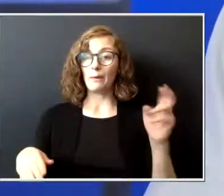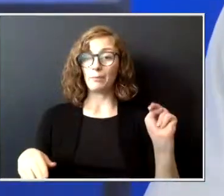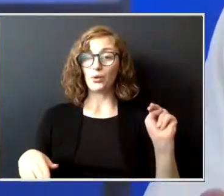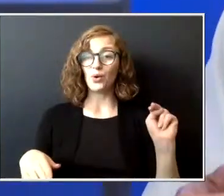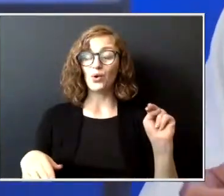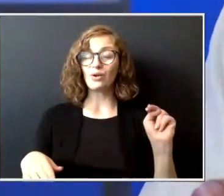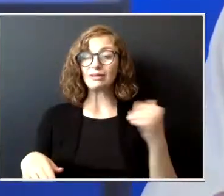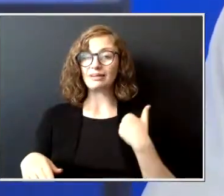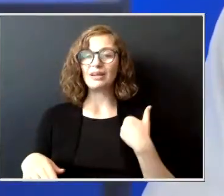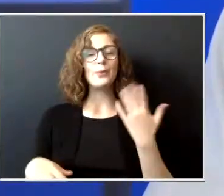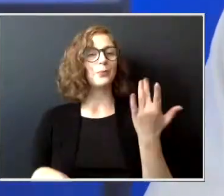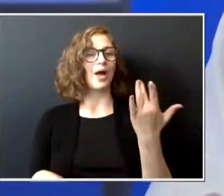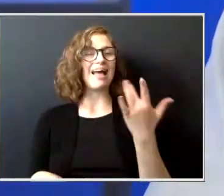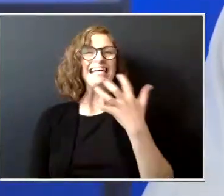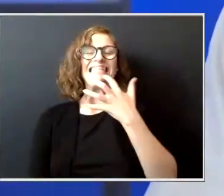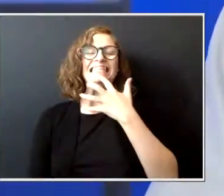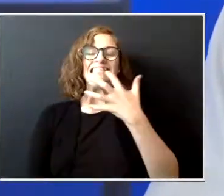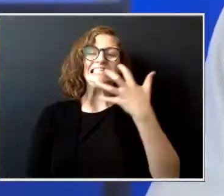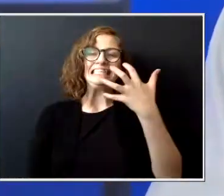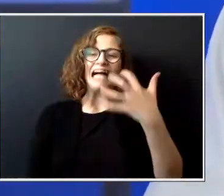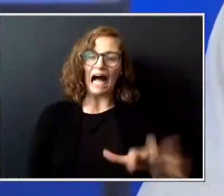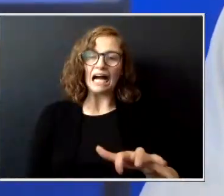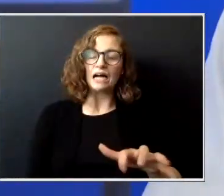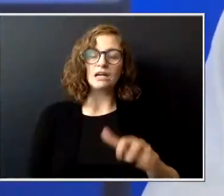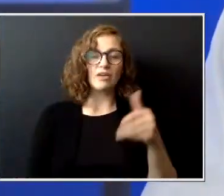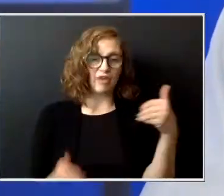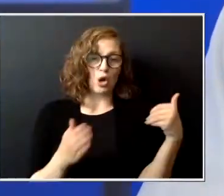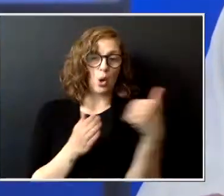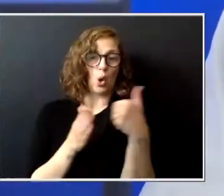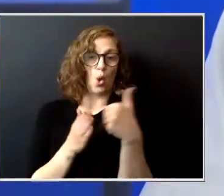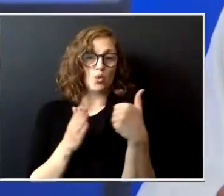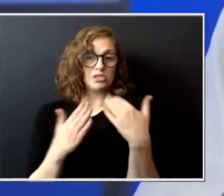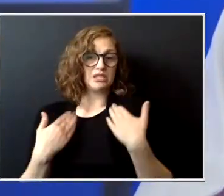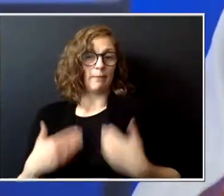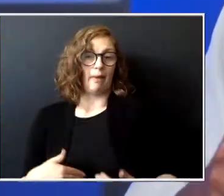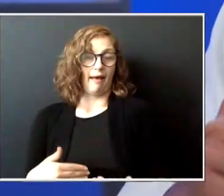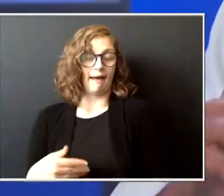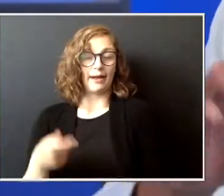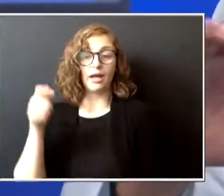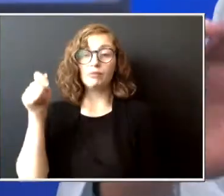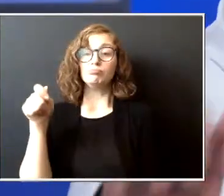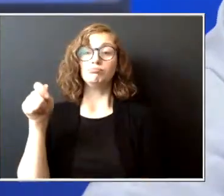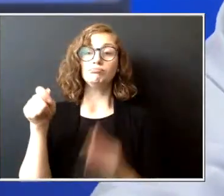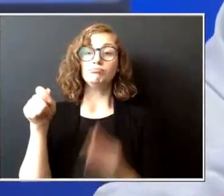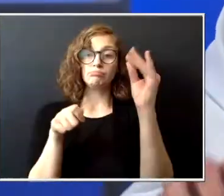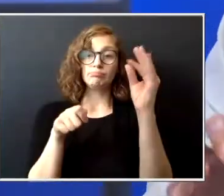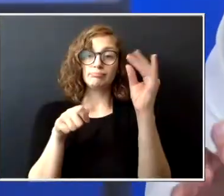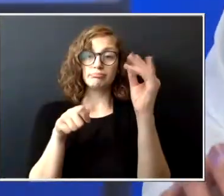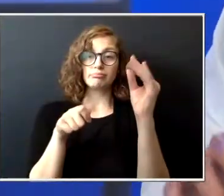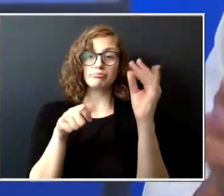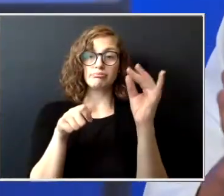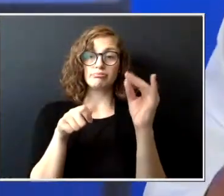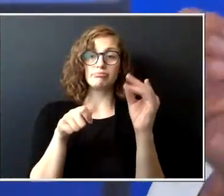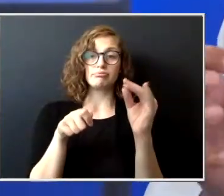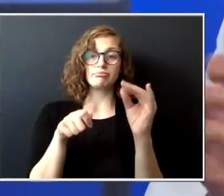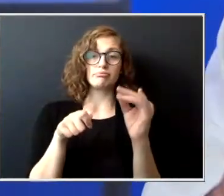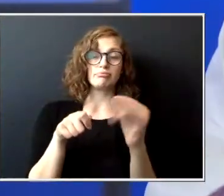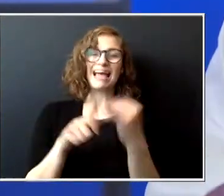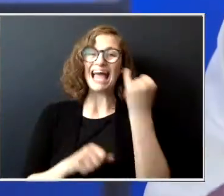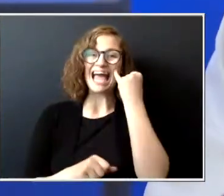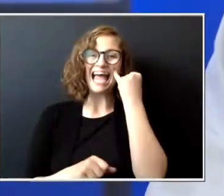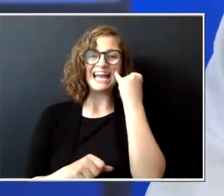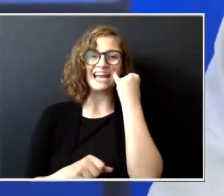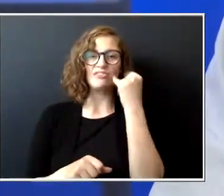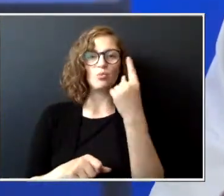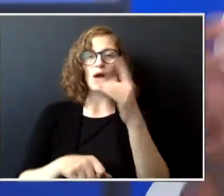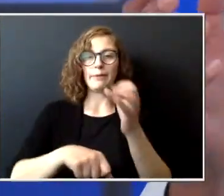temperature, very close to the body, essentially hand, and any mistake of just suddenly touching it or the sparkles kind of